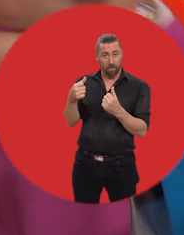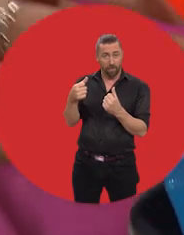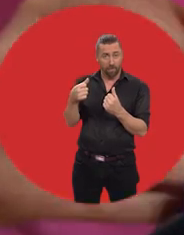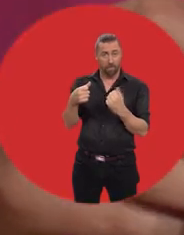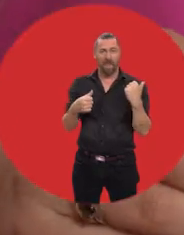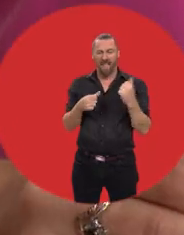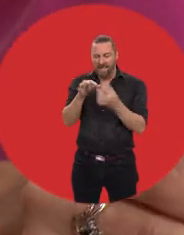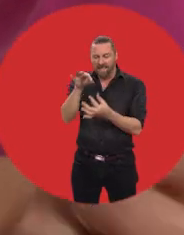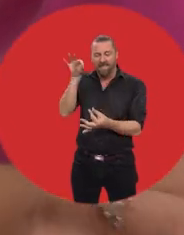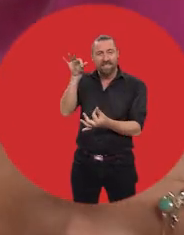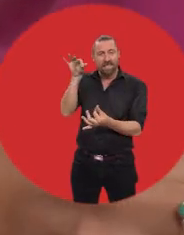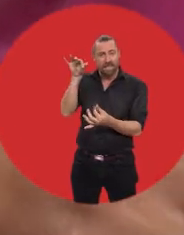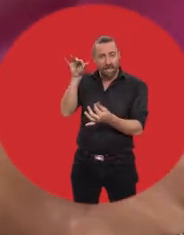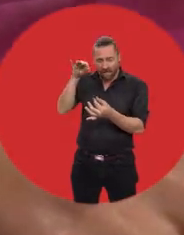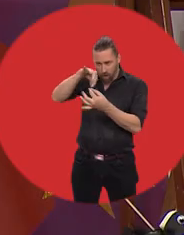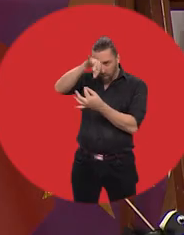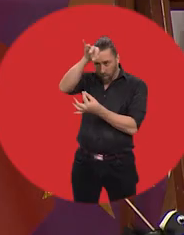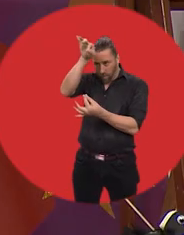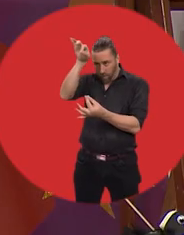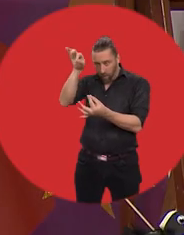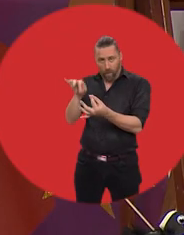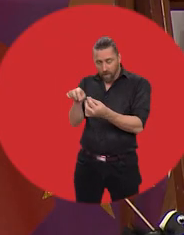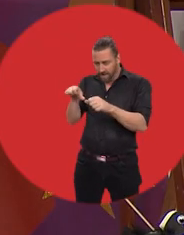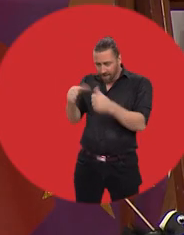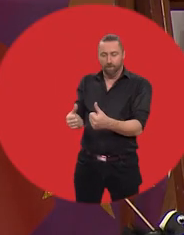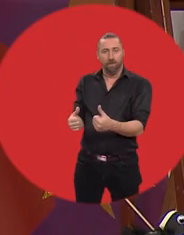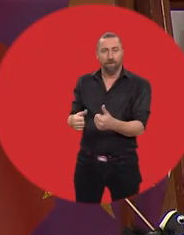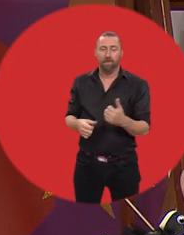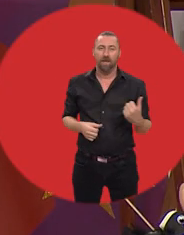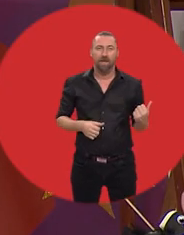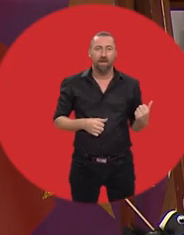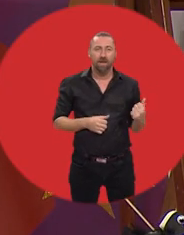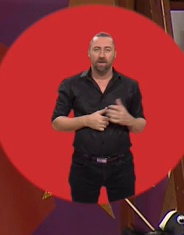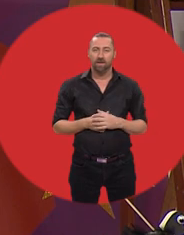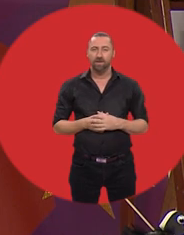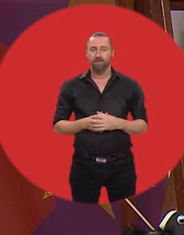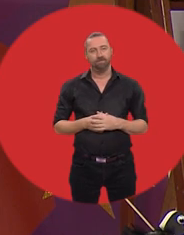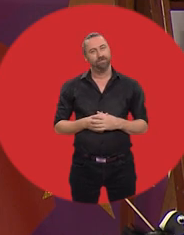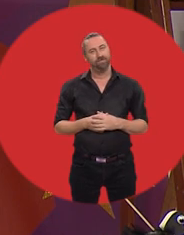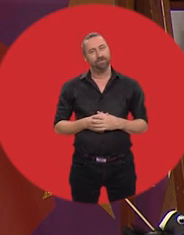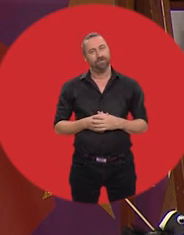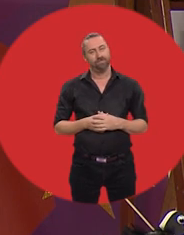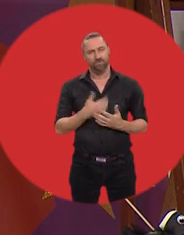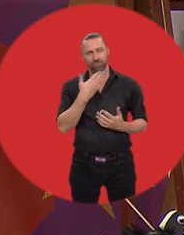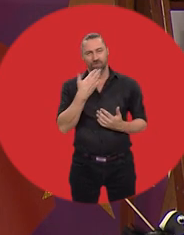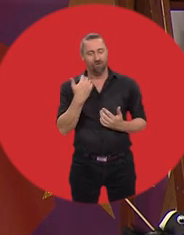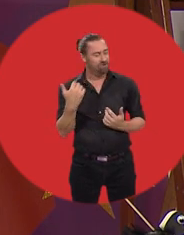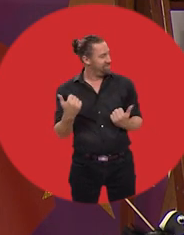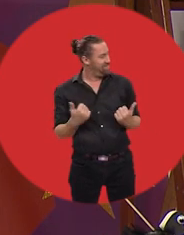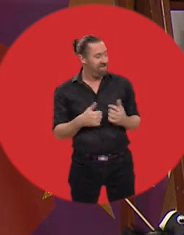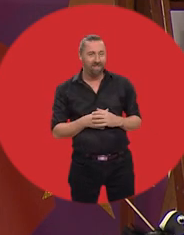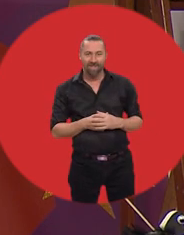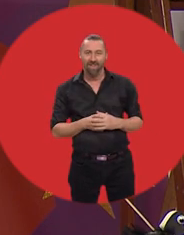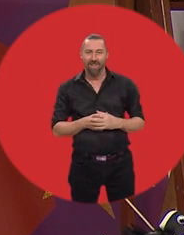stick that's made into a loop and tape it on just like this. And then pop it in my tree over here.